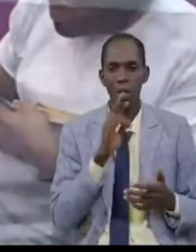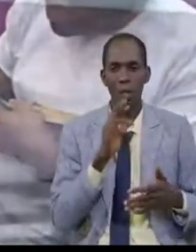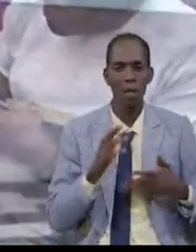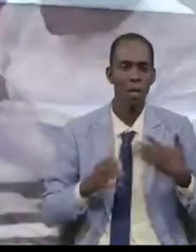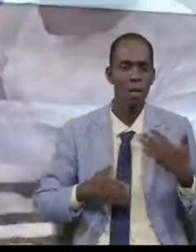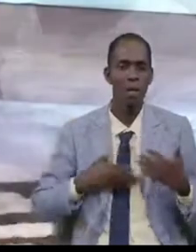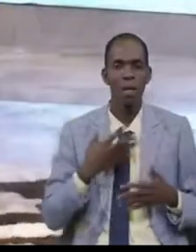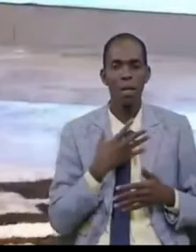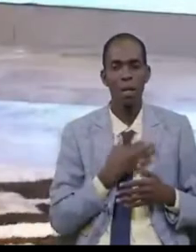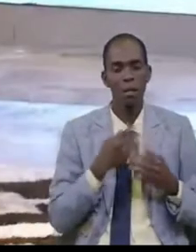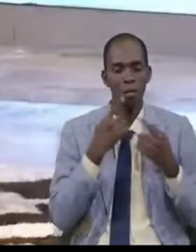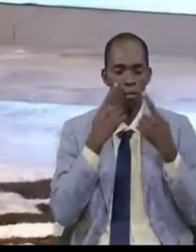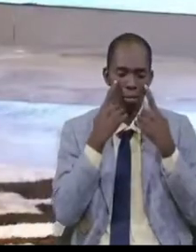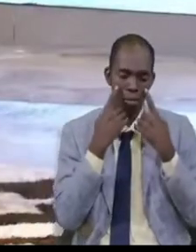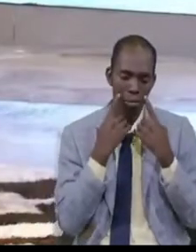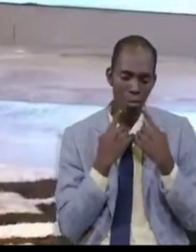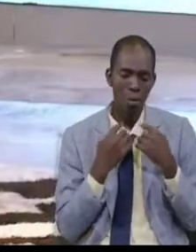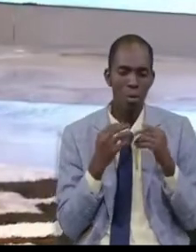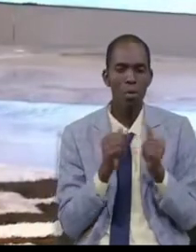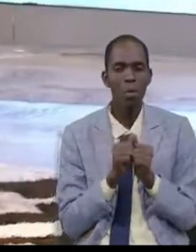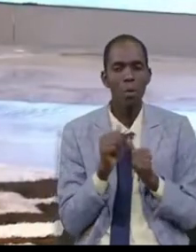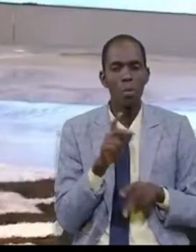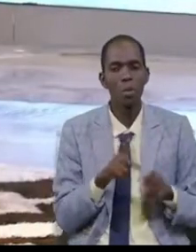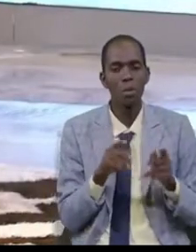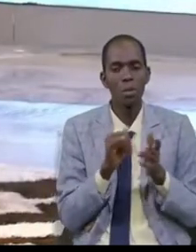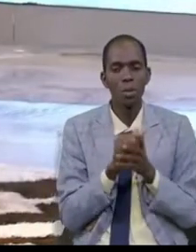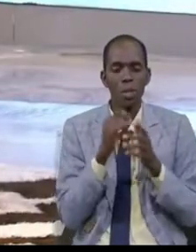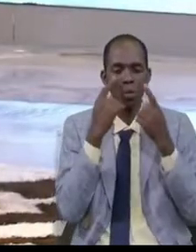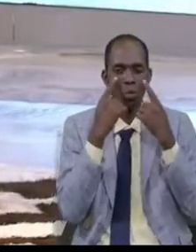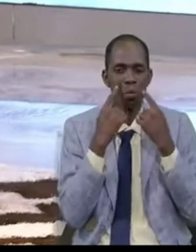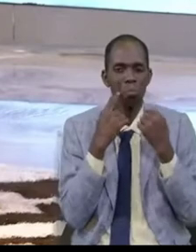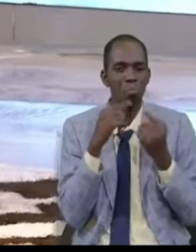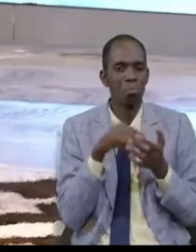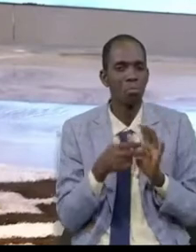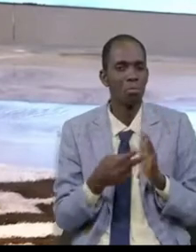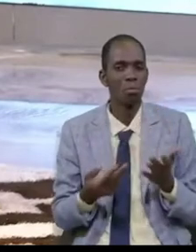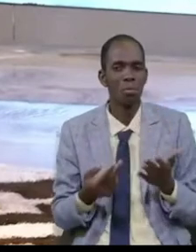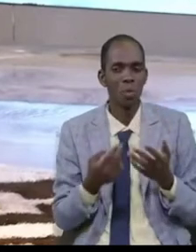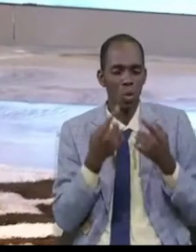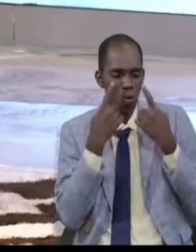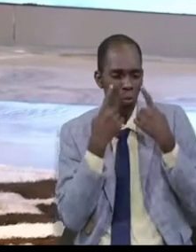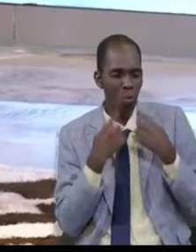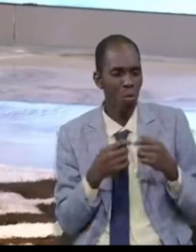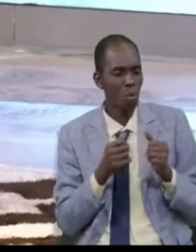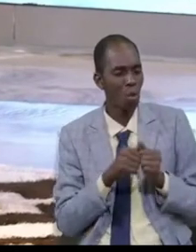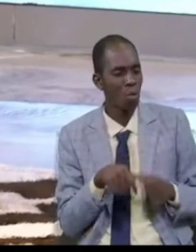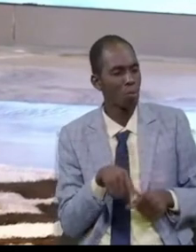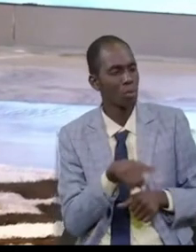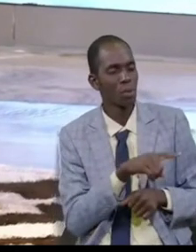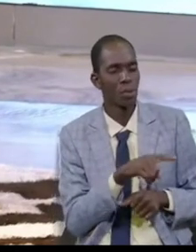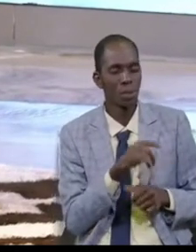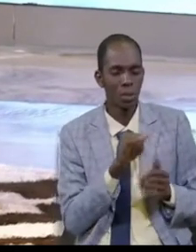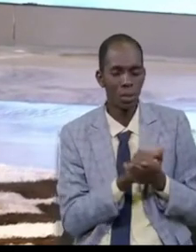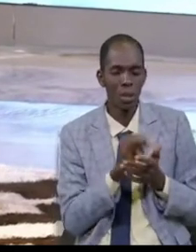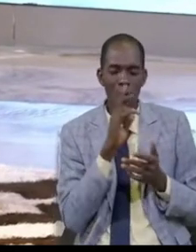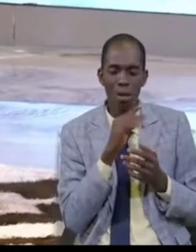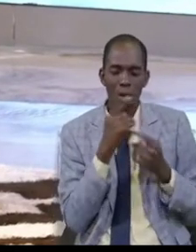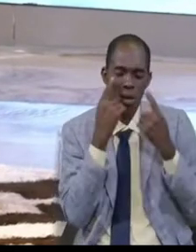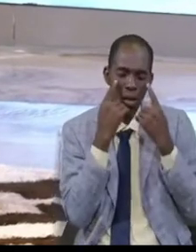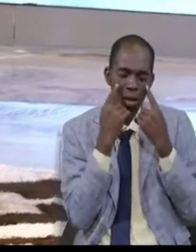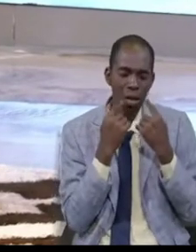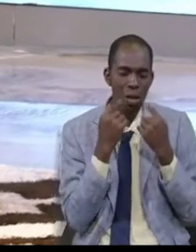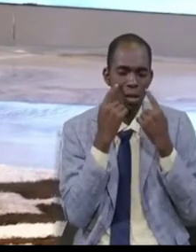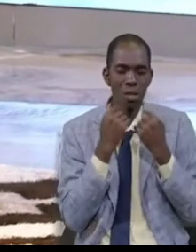and weep with them that weep. What does that mean, to weep with them that weep? Do I just